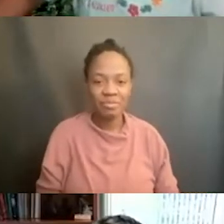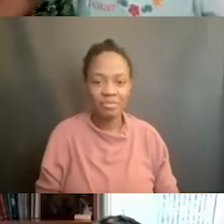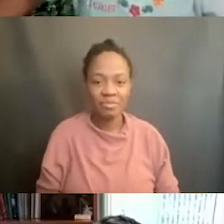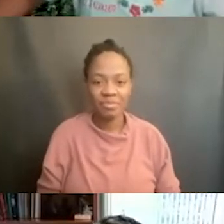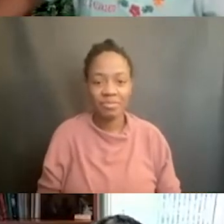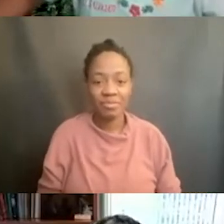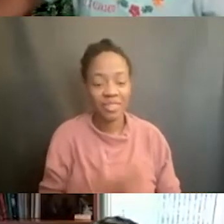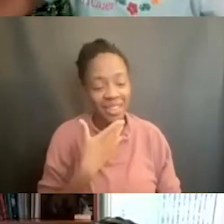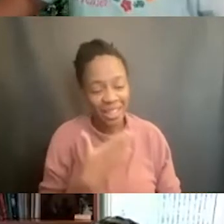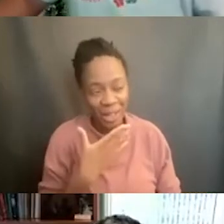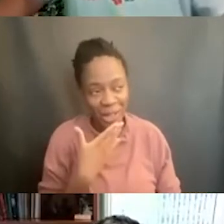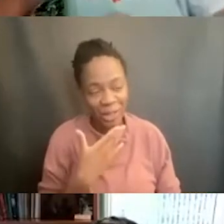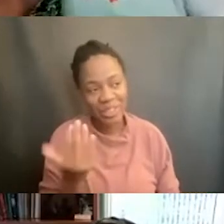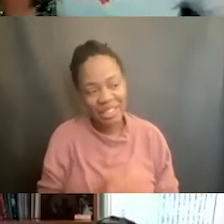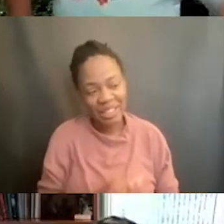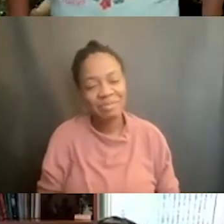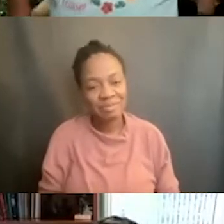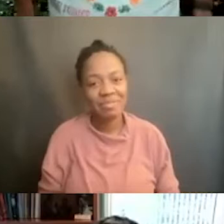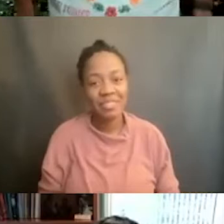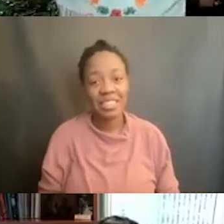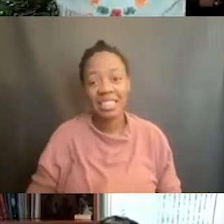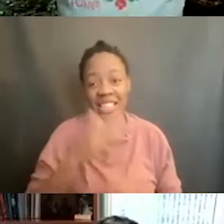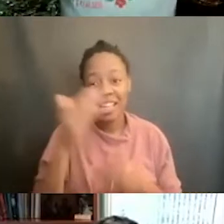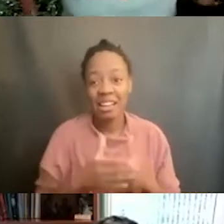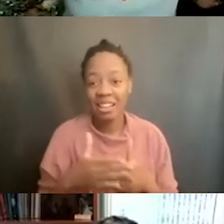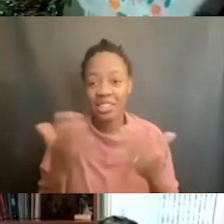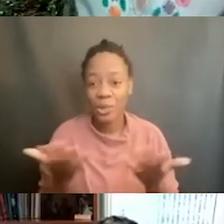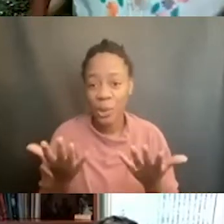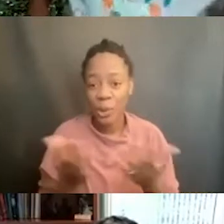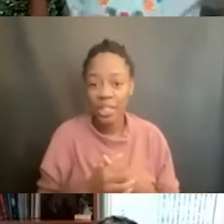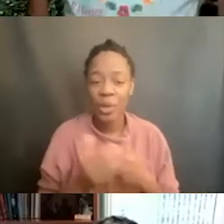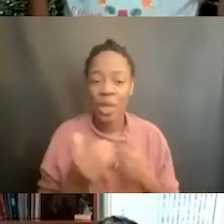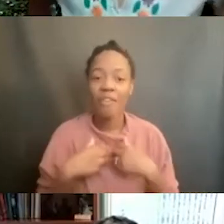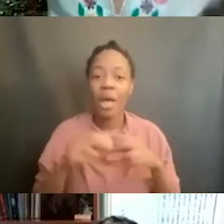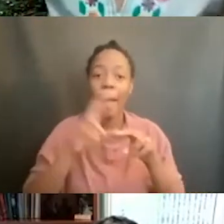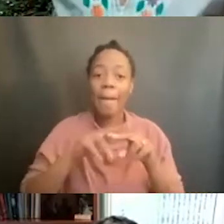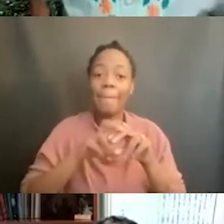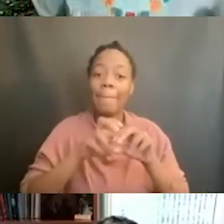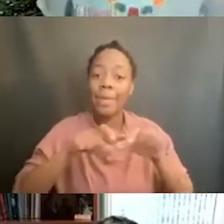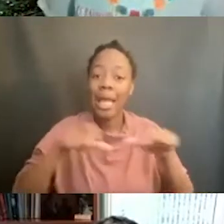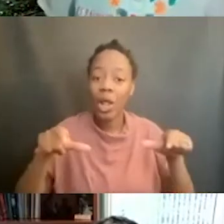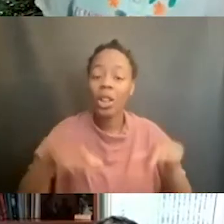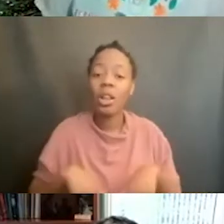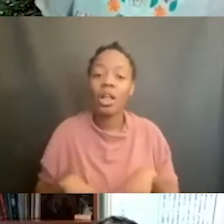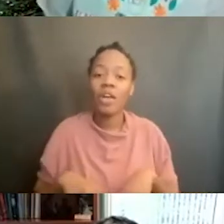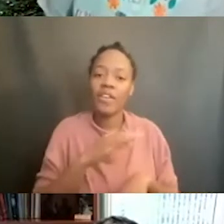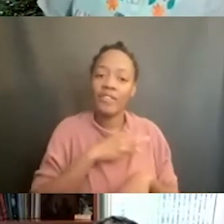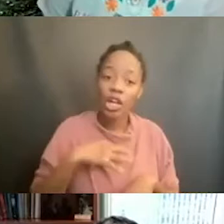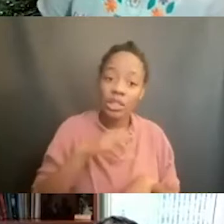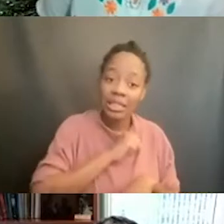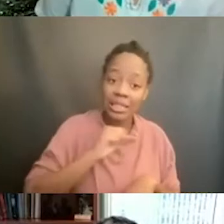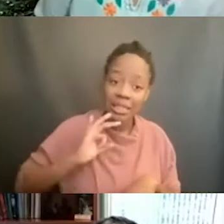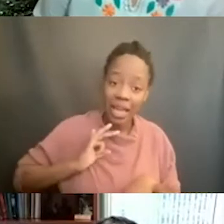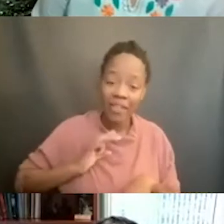Thank you again, Guadalupe. Up next, we have a panel of faculty, staff, administrators, and